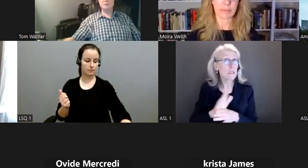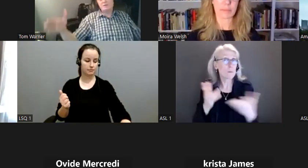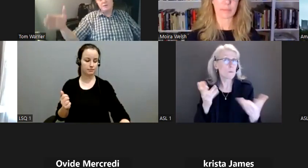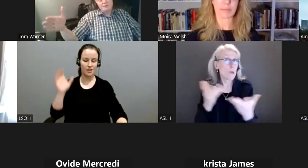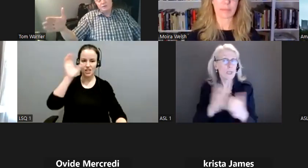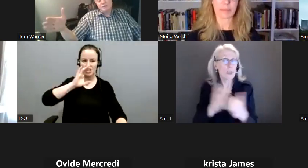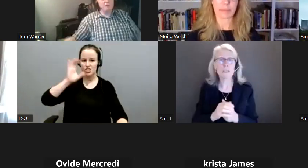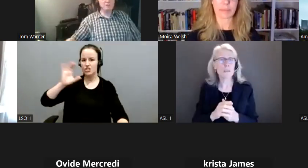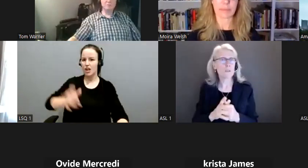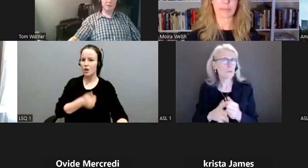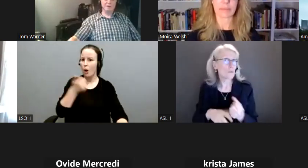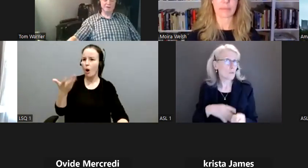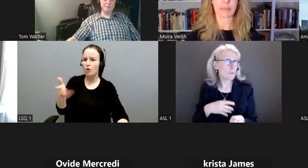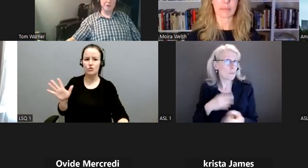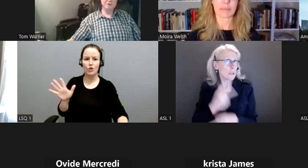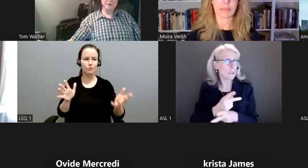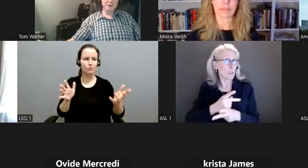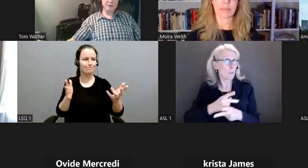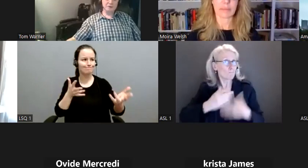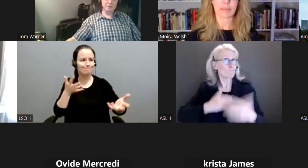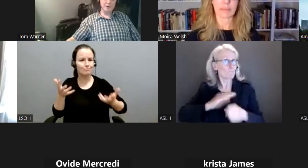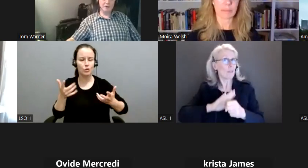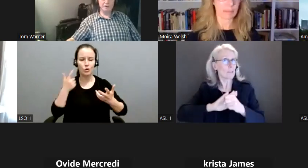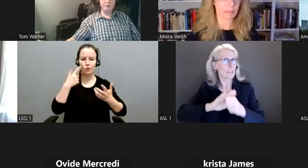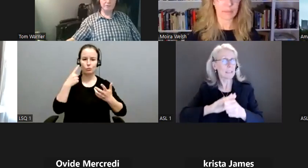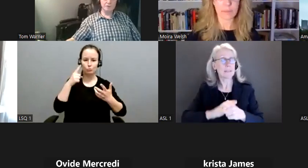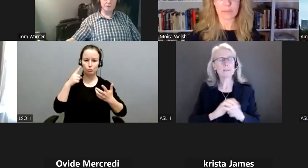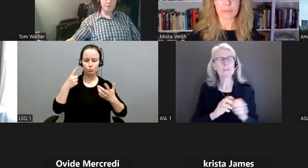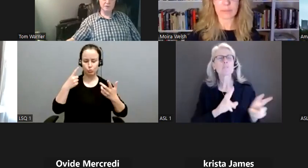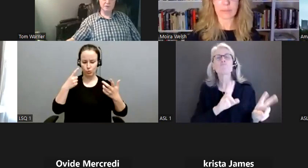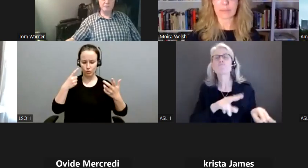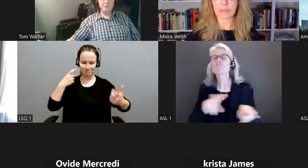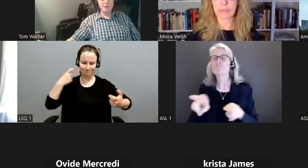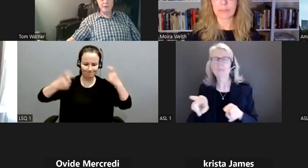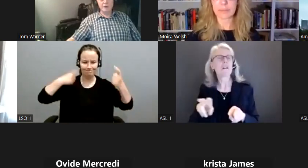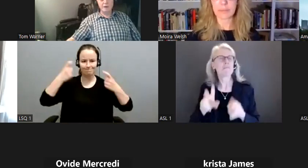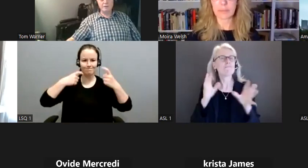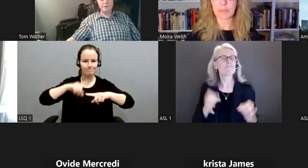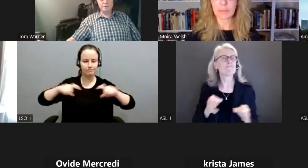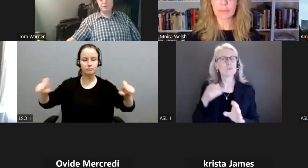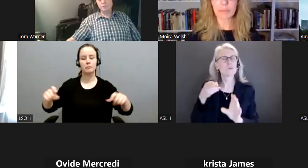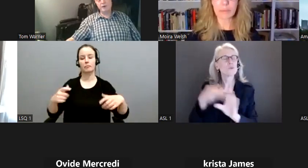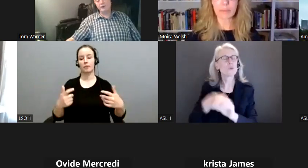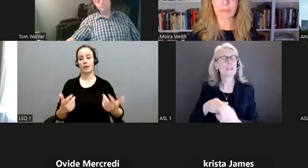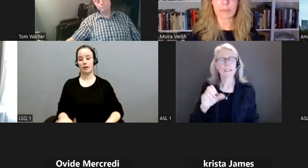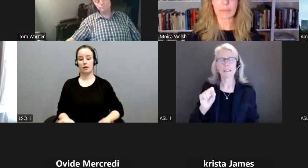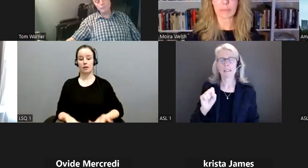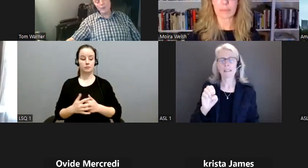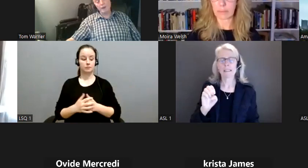stir things up a little bit around. So I got involved with the the Senior